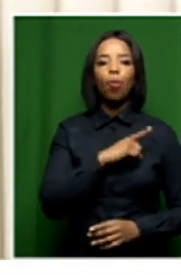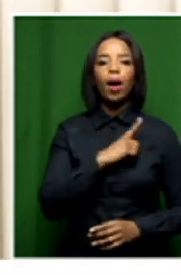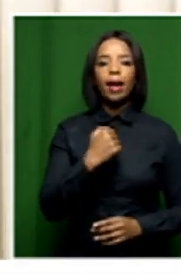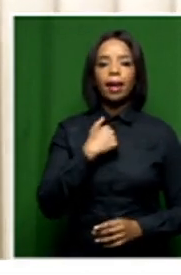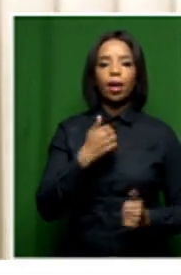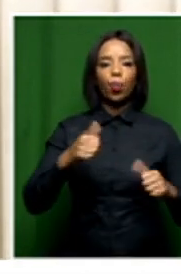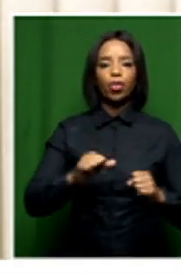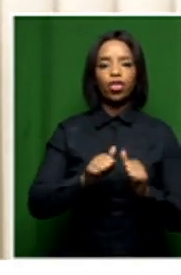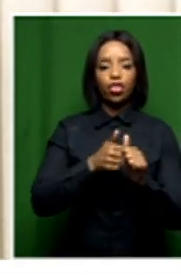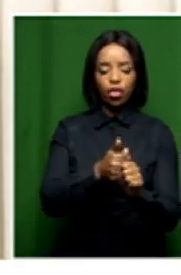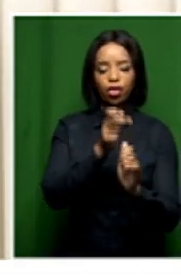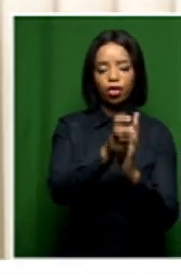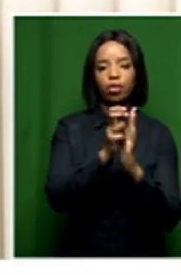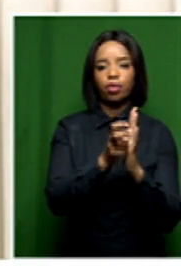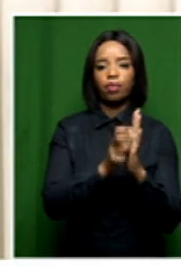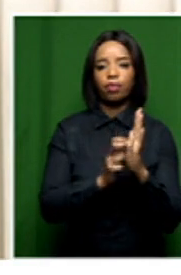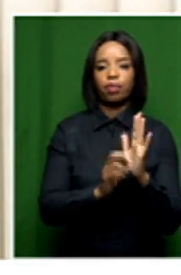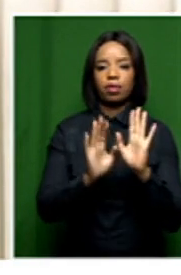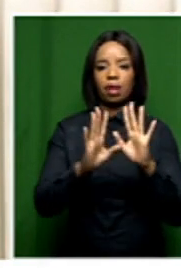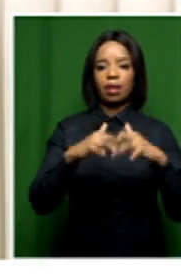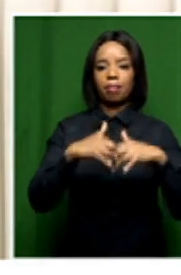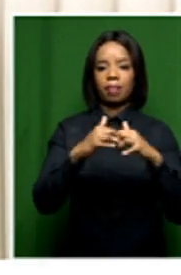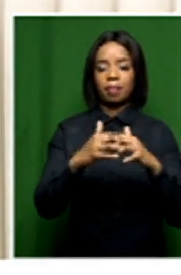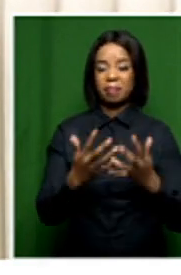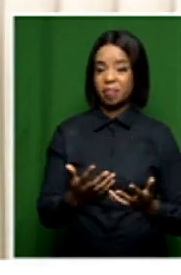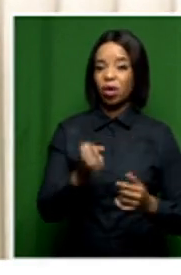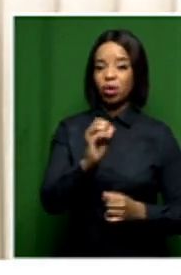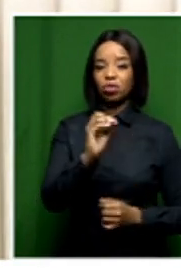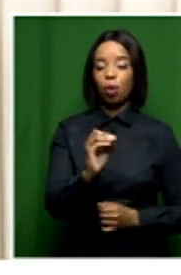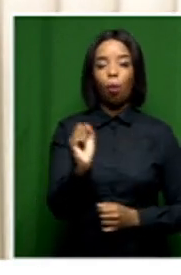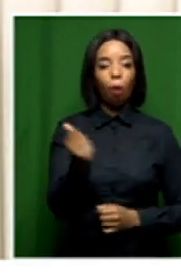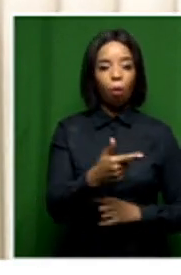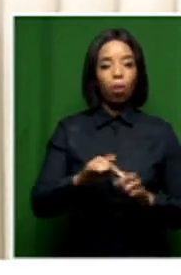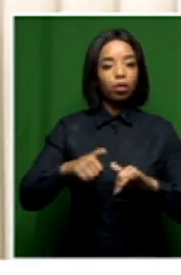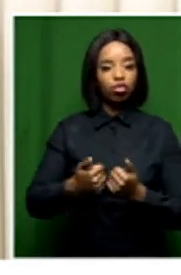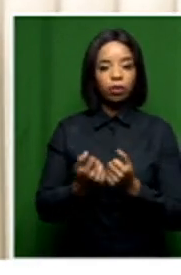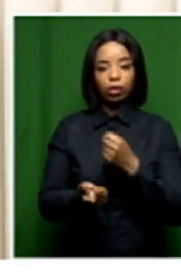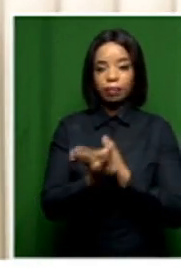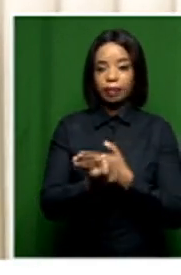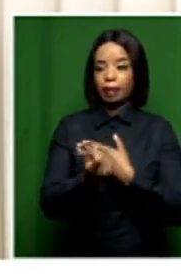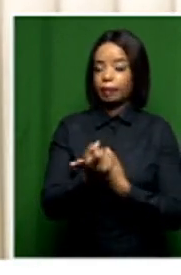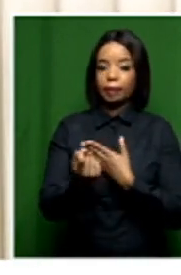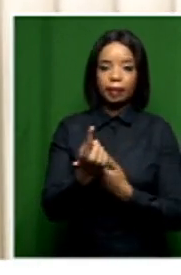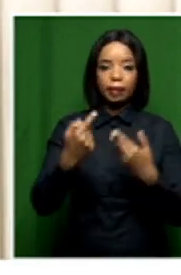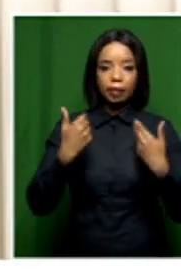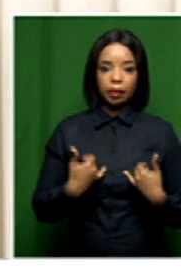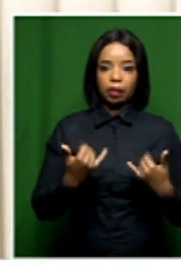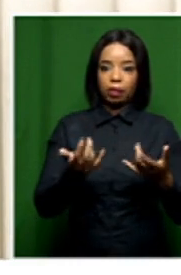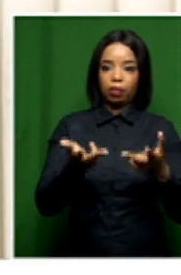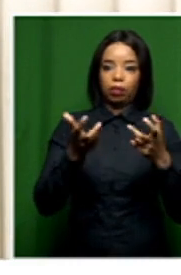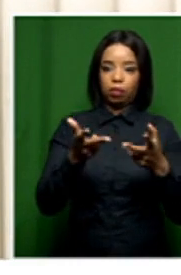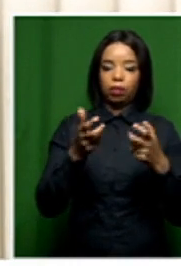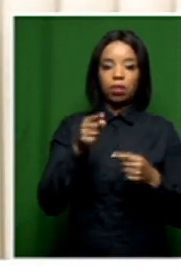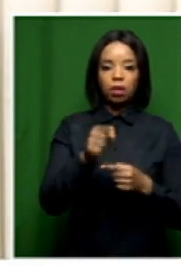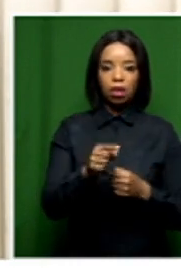non-compliance or strict compliance with the rules that have been stipulated. So all these type of challenges that keep on coming in are creating a fertile ground for